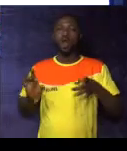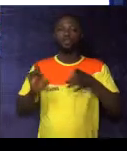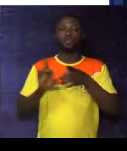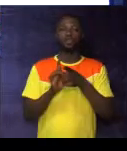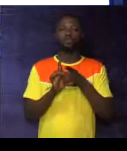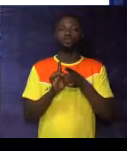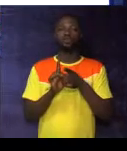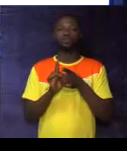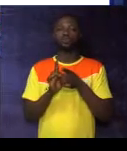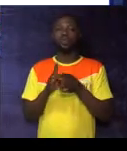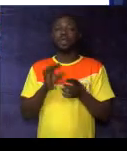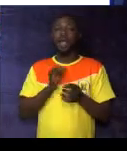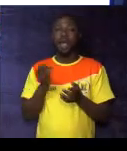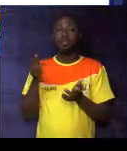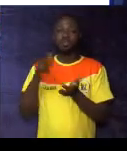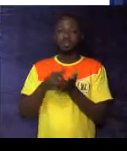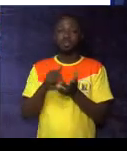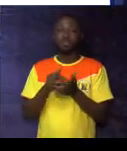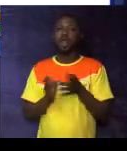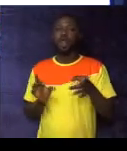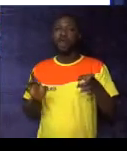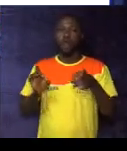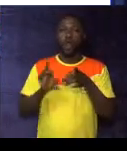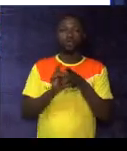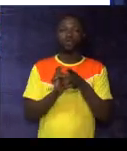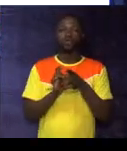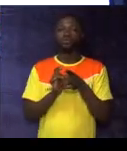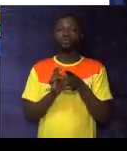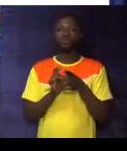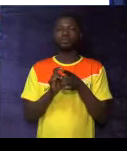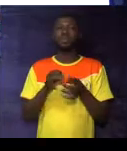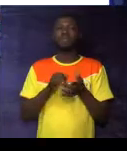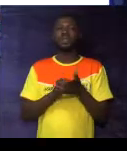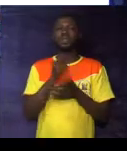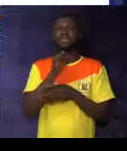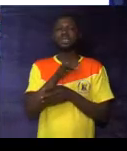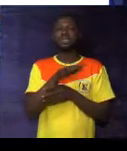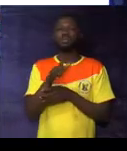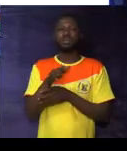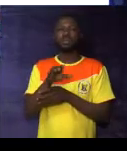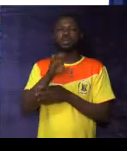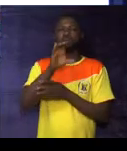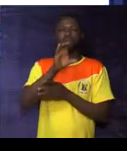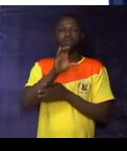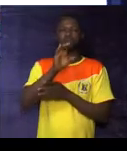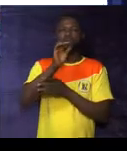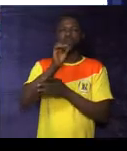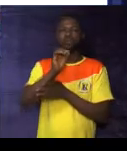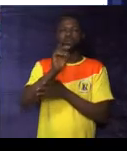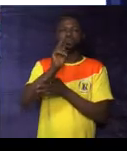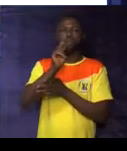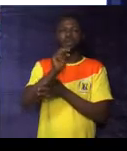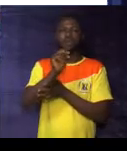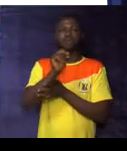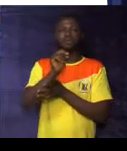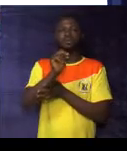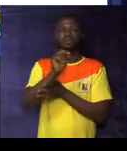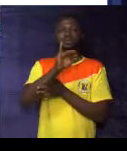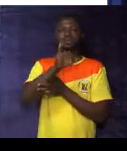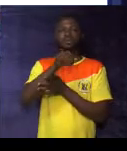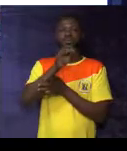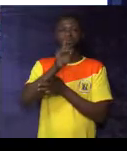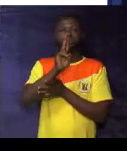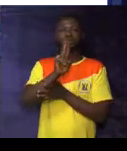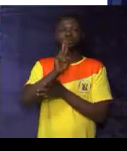is conjunctions. I repeat, conjunctions. It is spelled